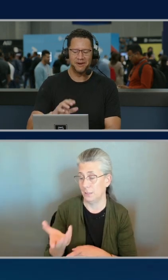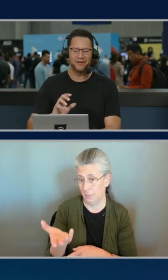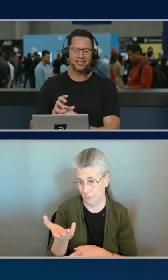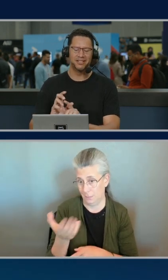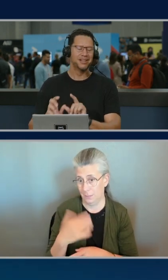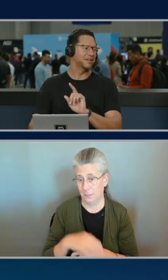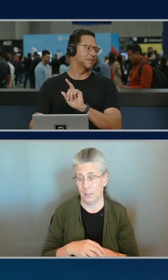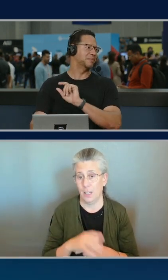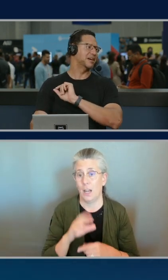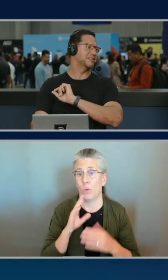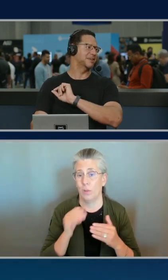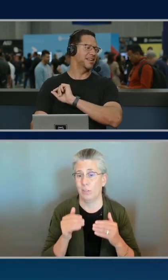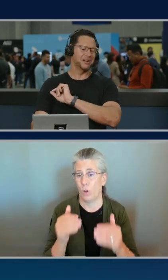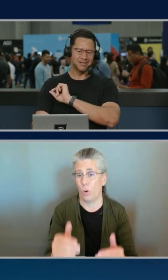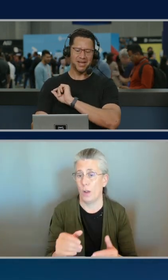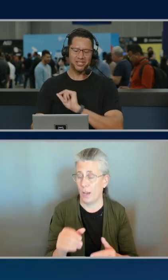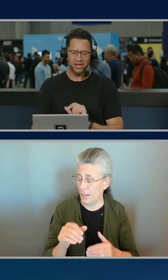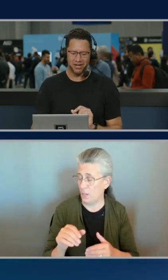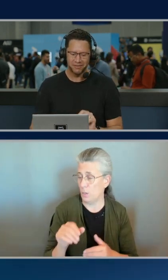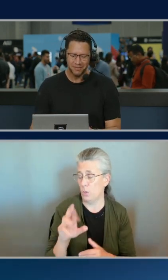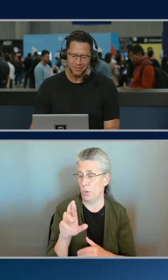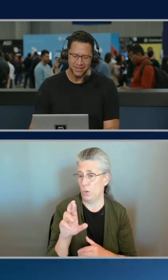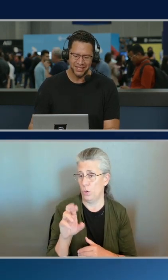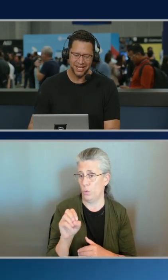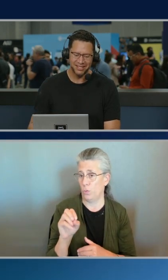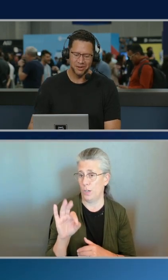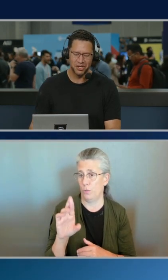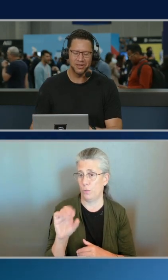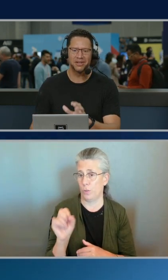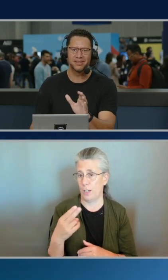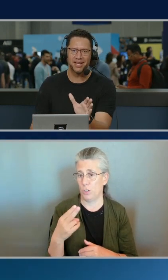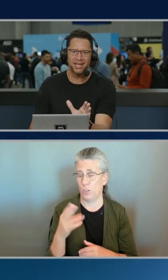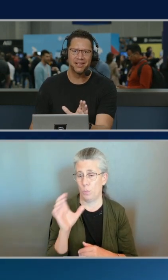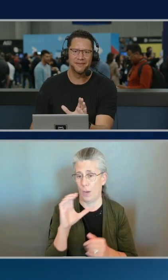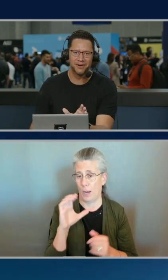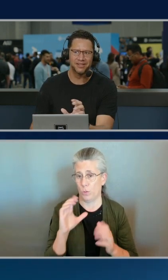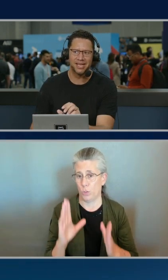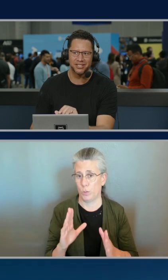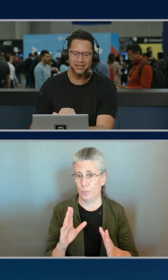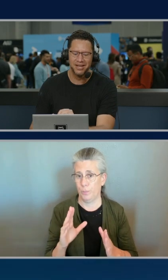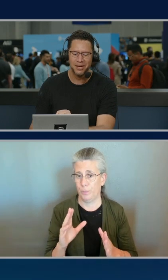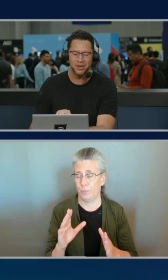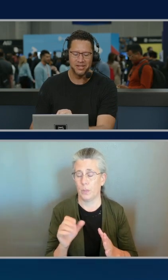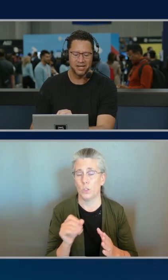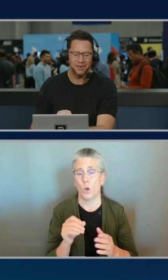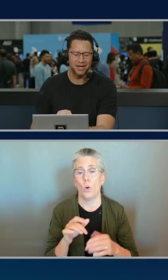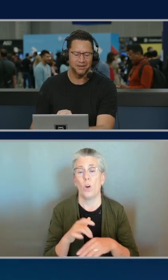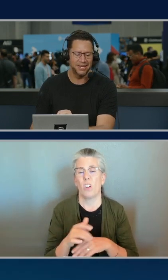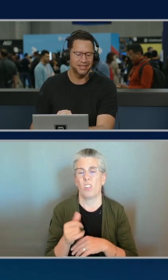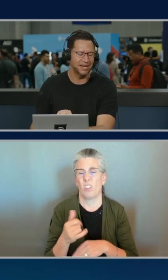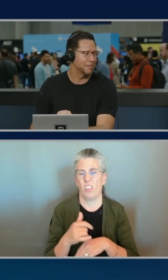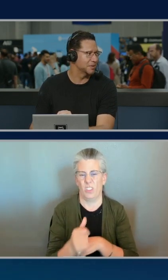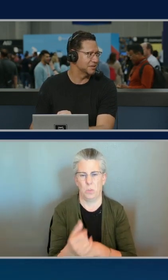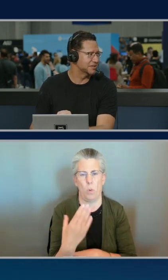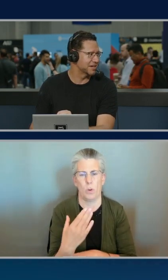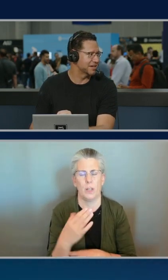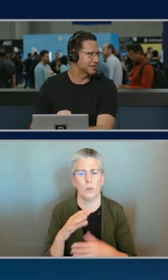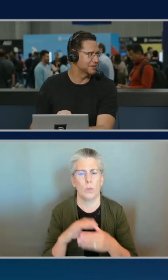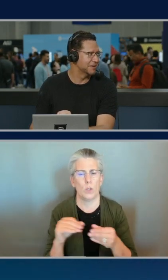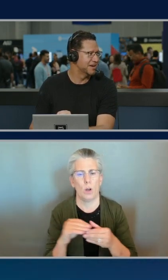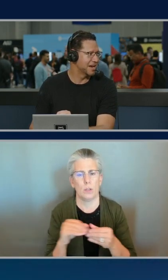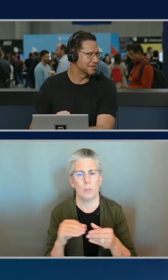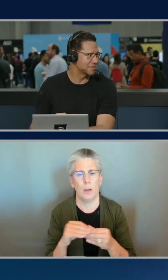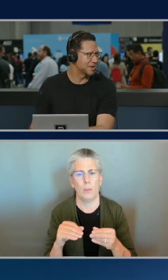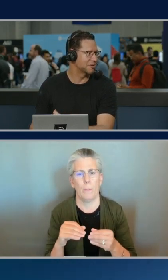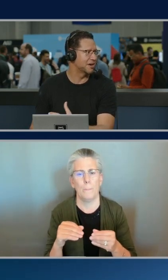go ahead and refresh the browser right now just to make sure. Okay, so earlier today in the first section, we talked about the examples